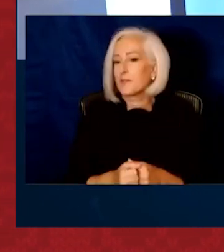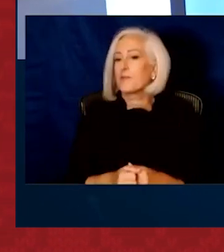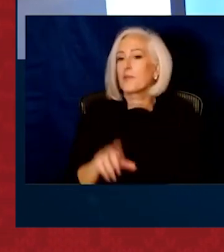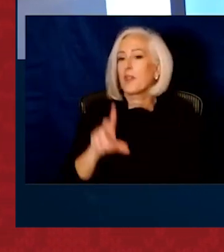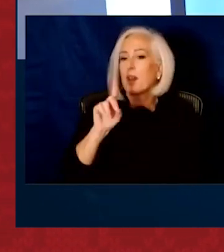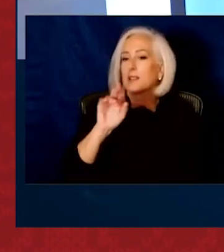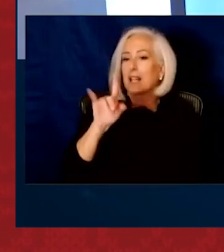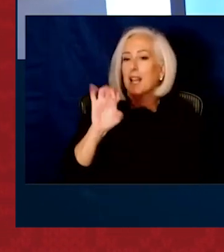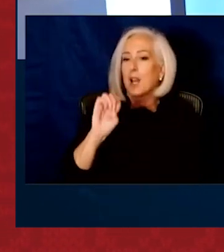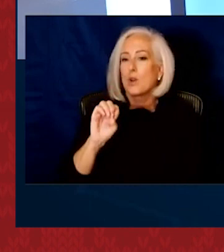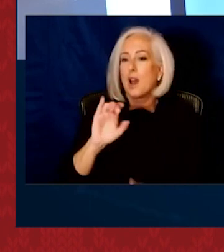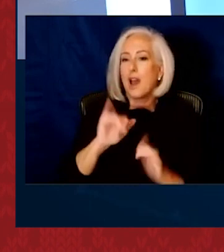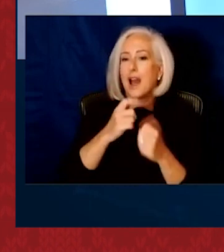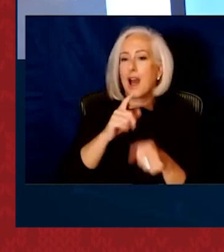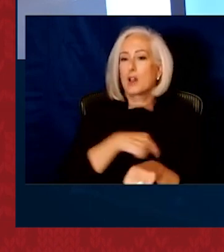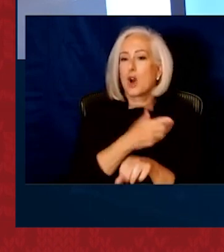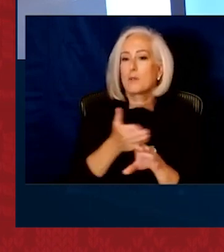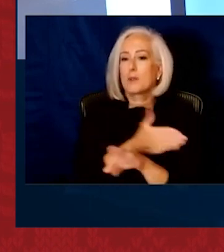recover?